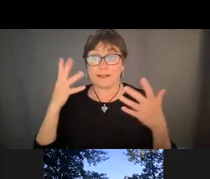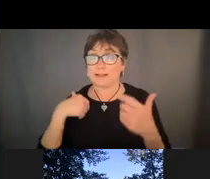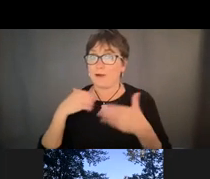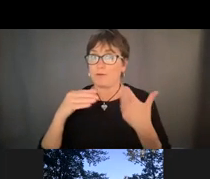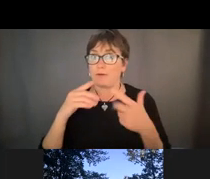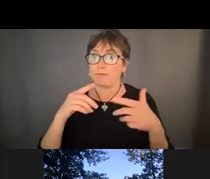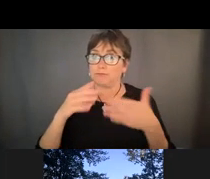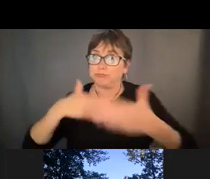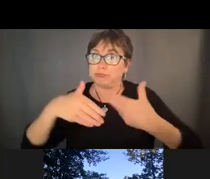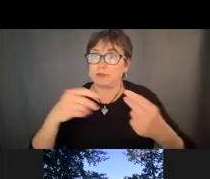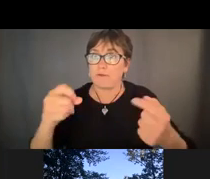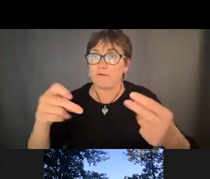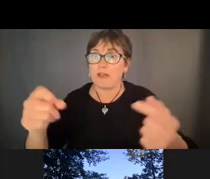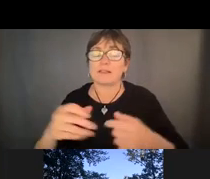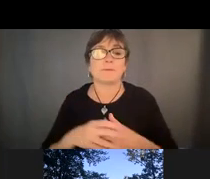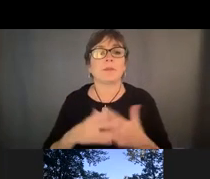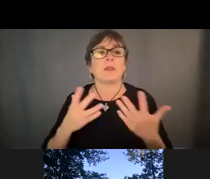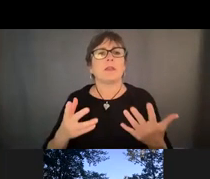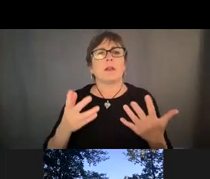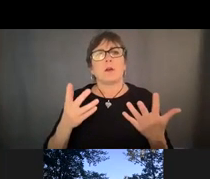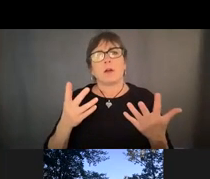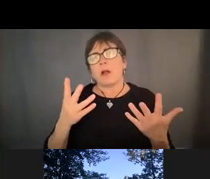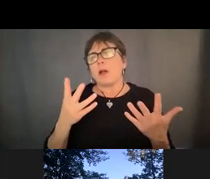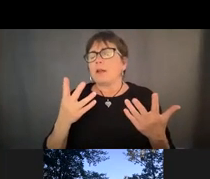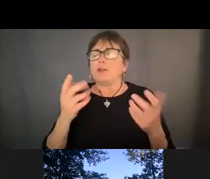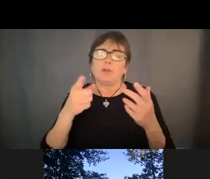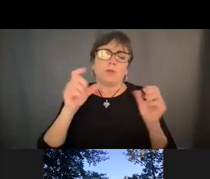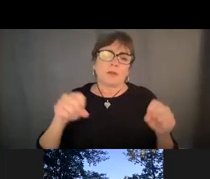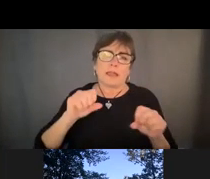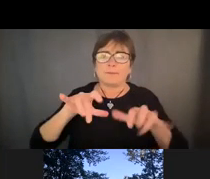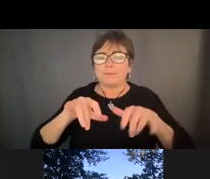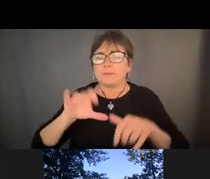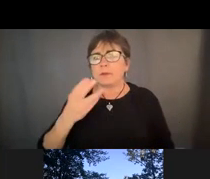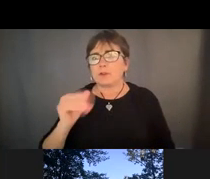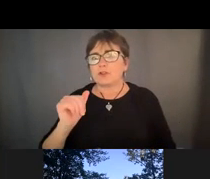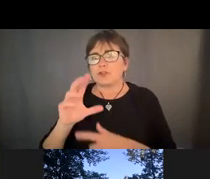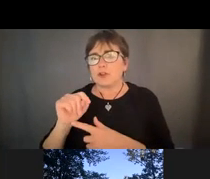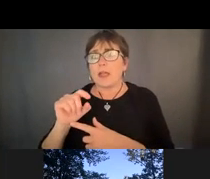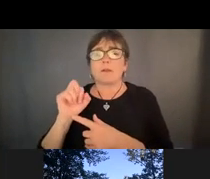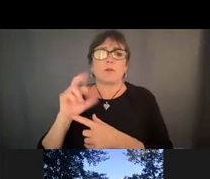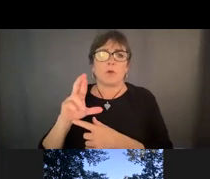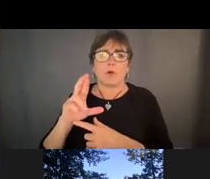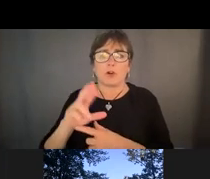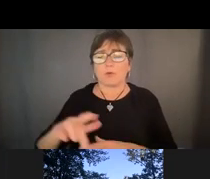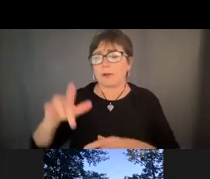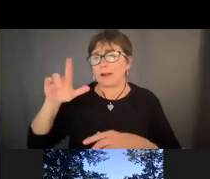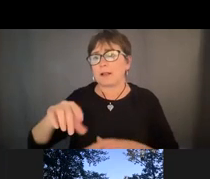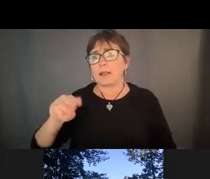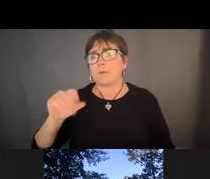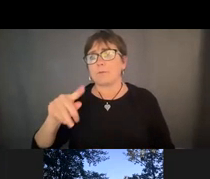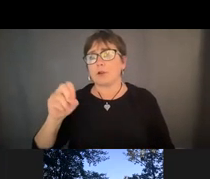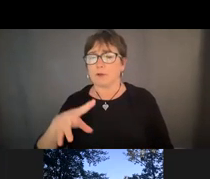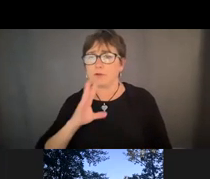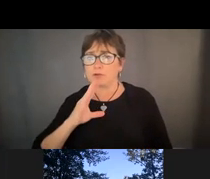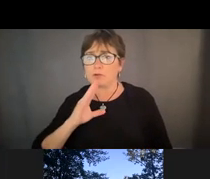to put in either the chat, or if that's not very accessible, to you, unmute yourself if you have any